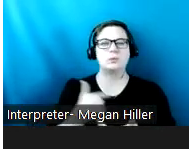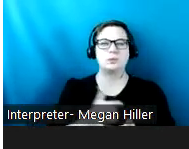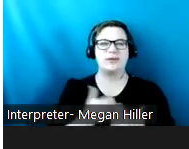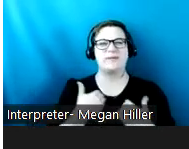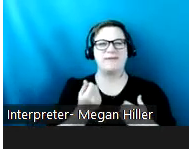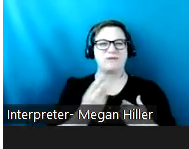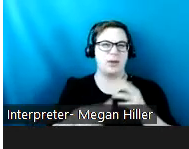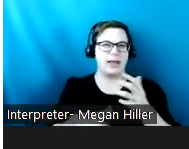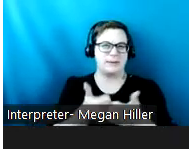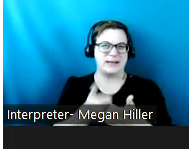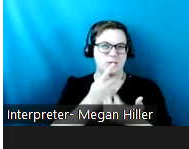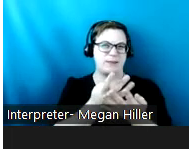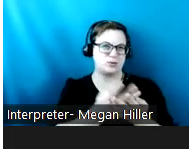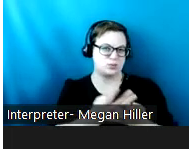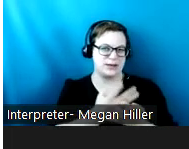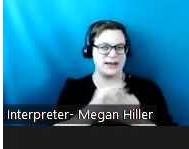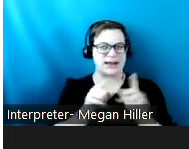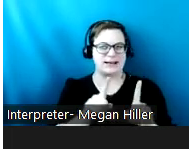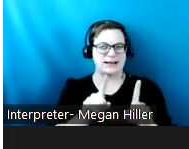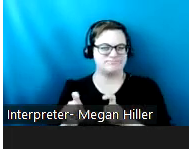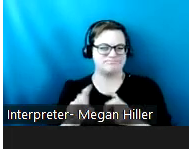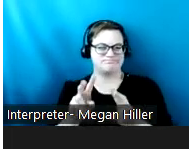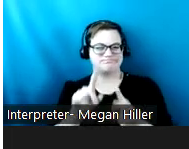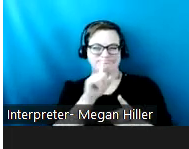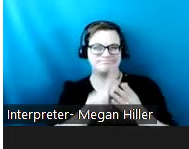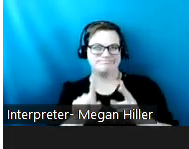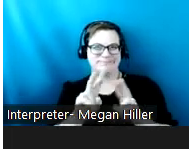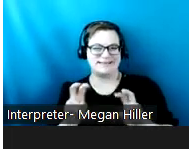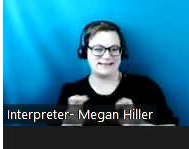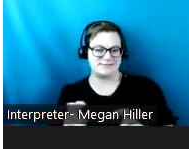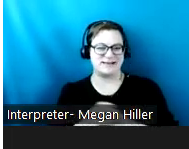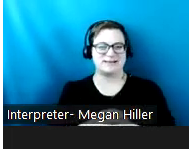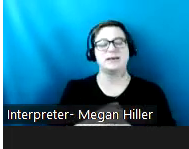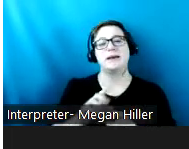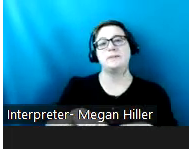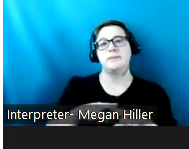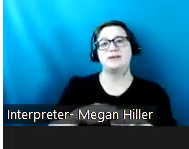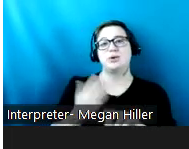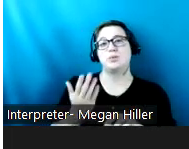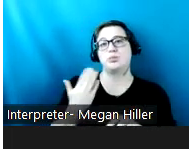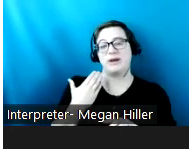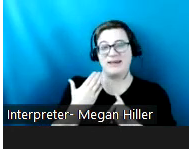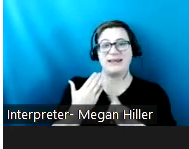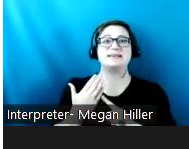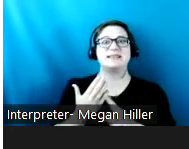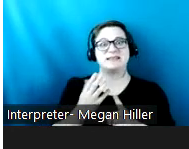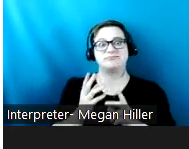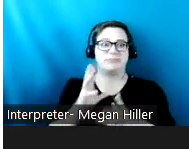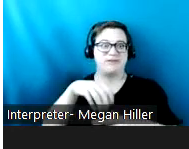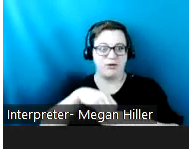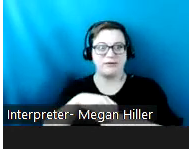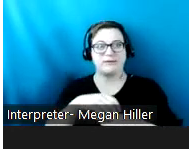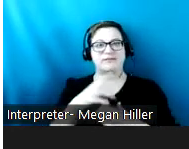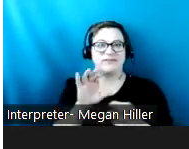in the screening and assessment area based off of previous stakeholder feedback, as well as working towards that parity between mental health